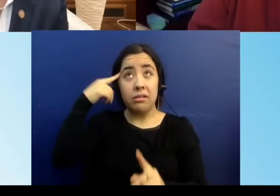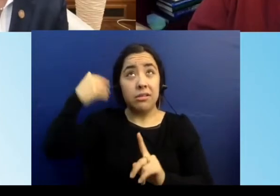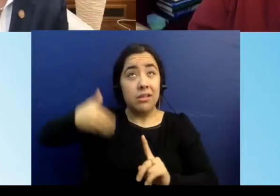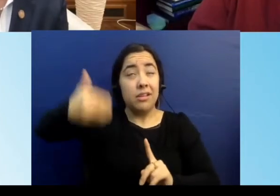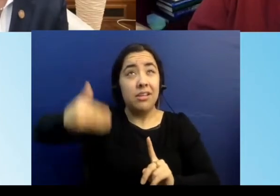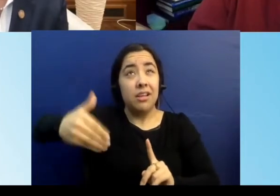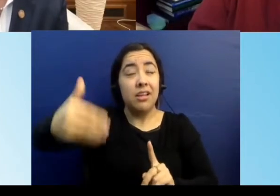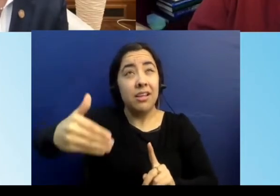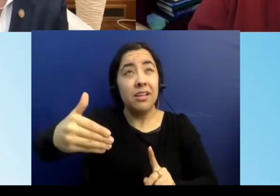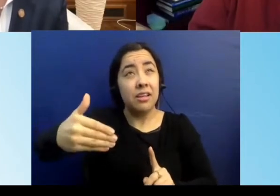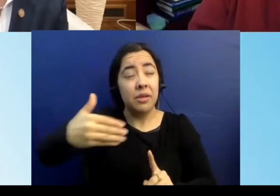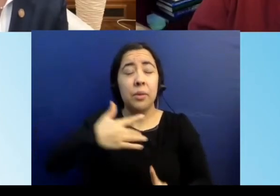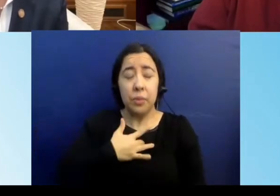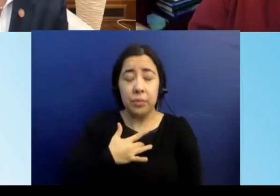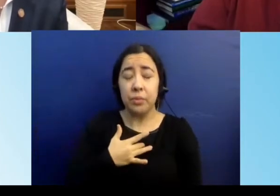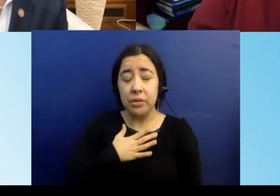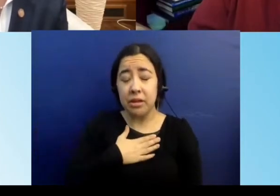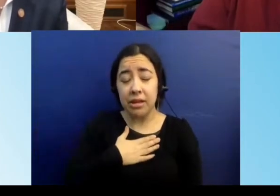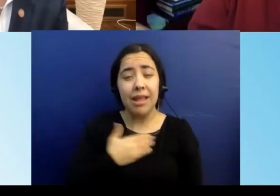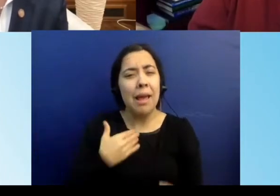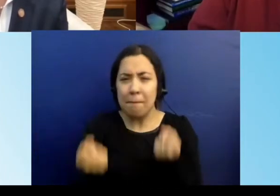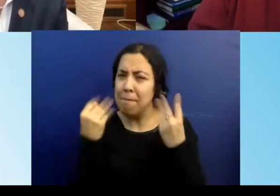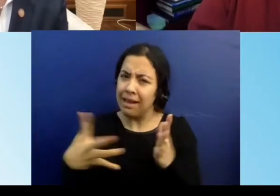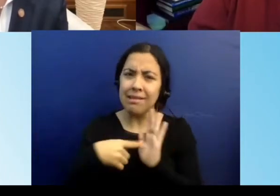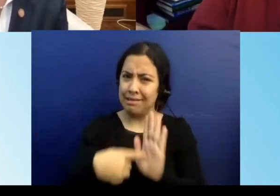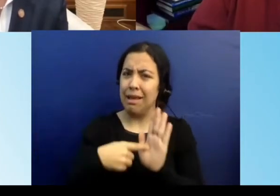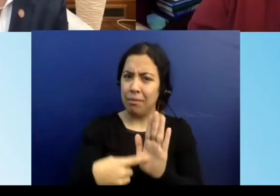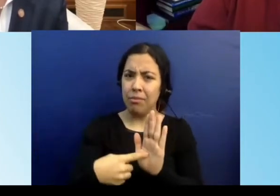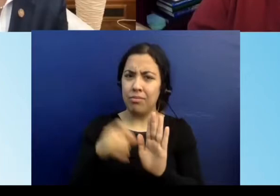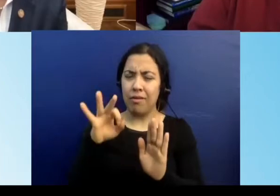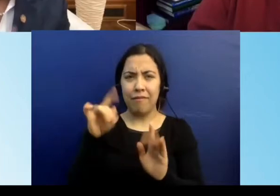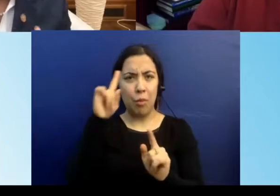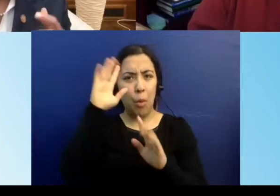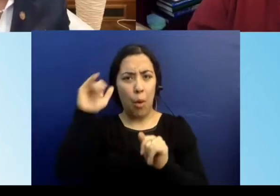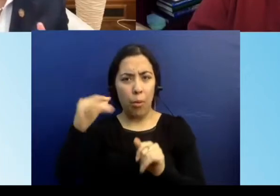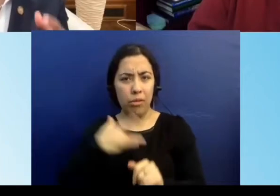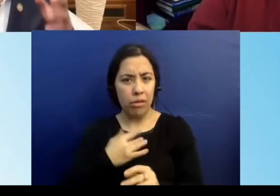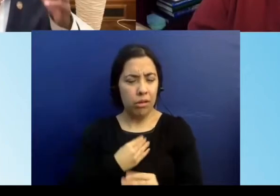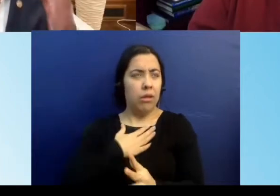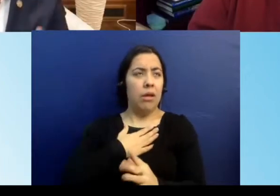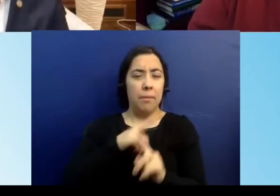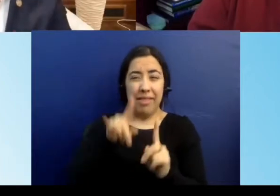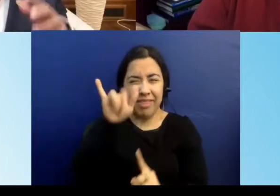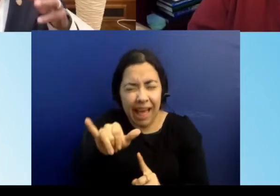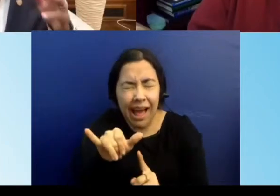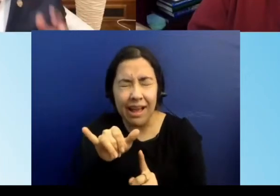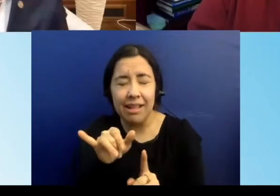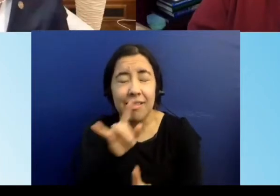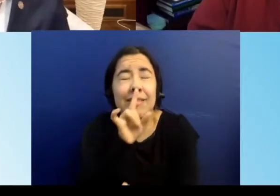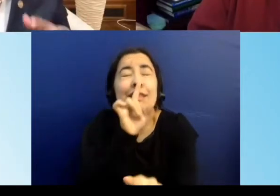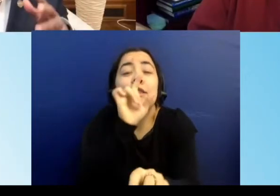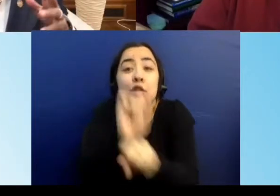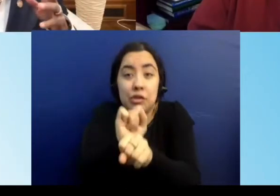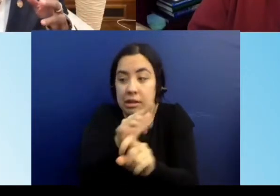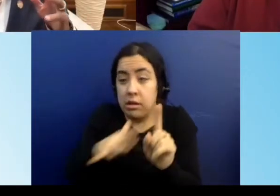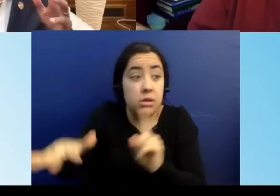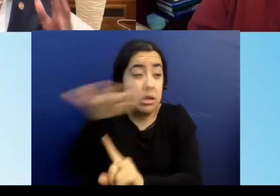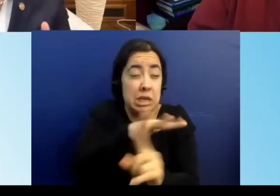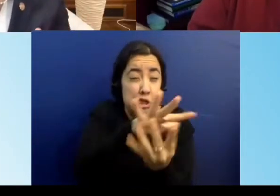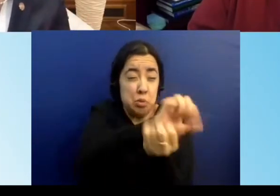there are lots of other examples, but that one in particular, where you're standing in the, literally in the middle of a debris, broken